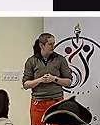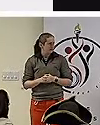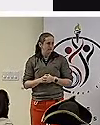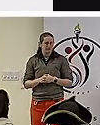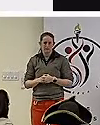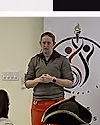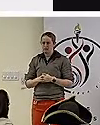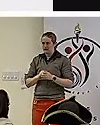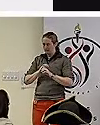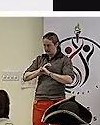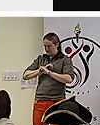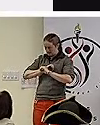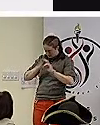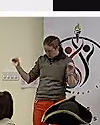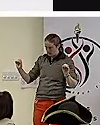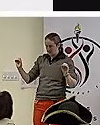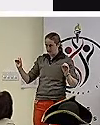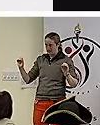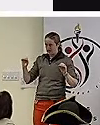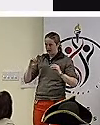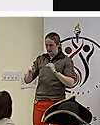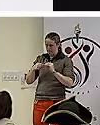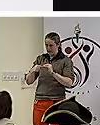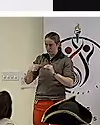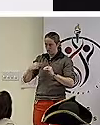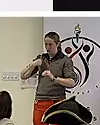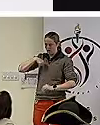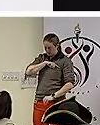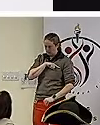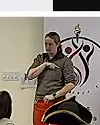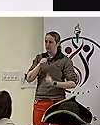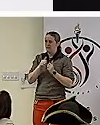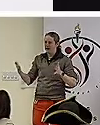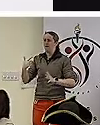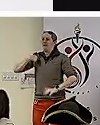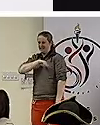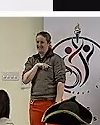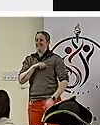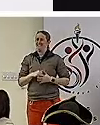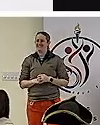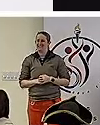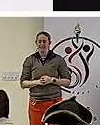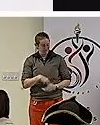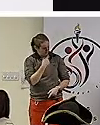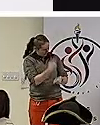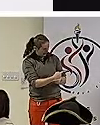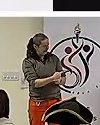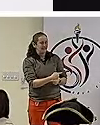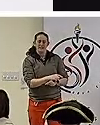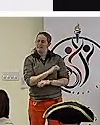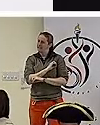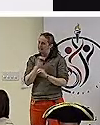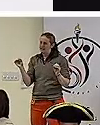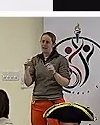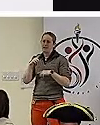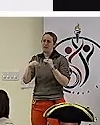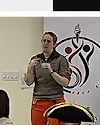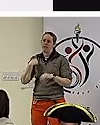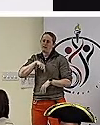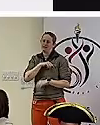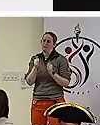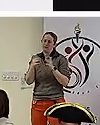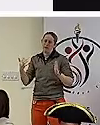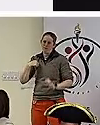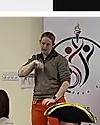Nothing's about us without us. That's right. That's right. Nothing about us without